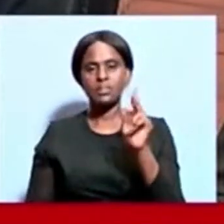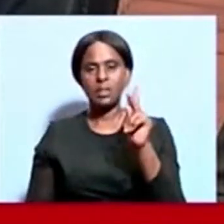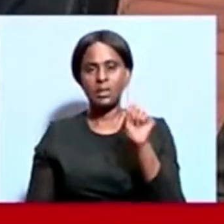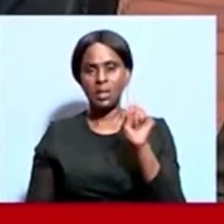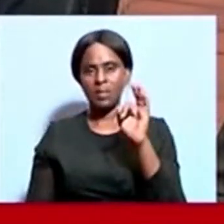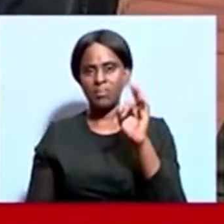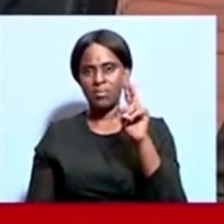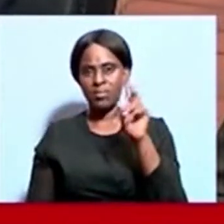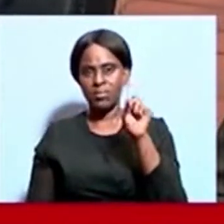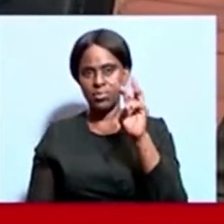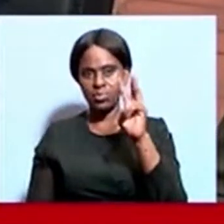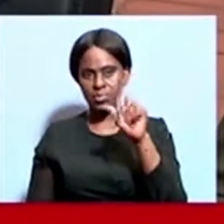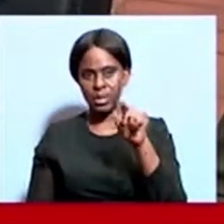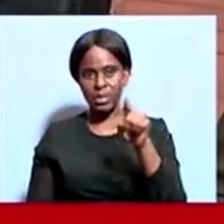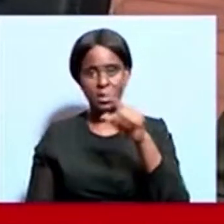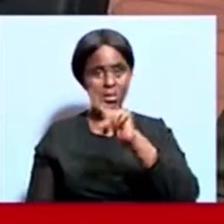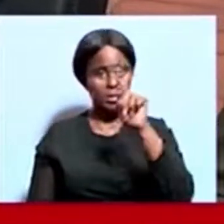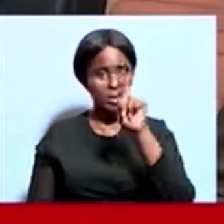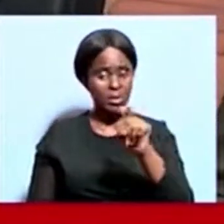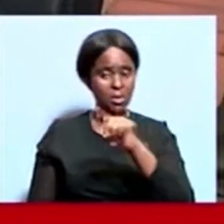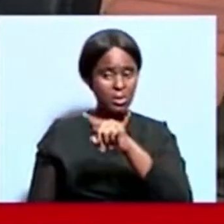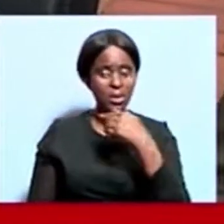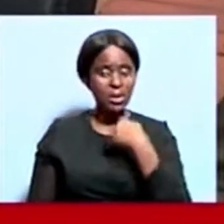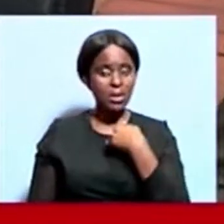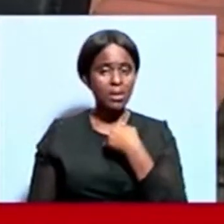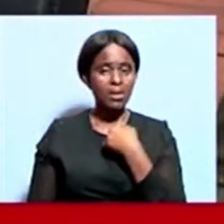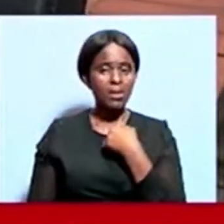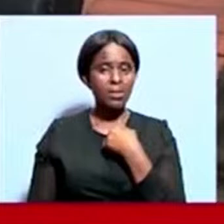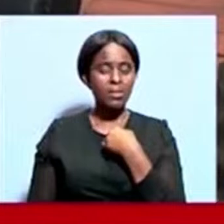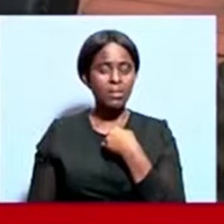asked. You have